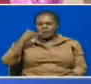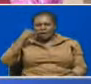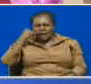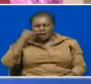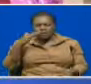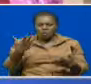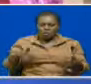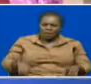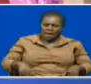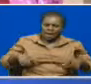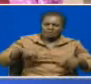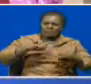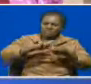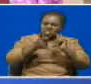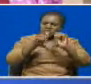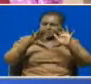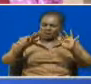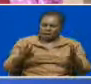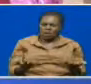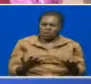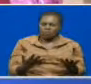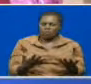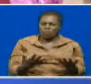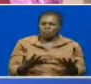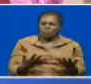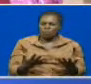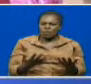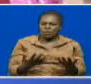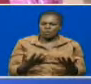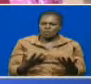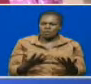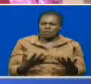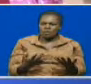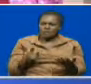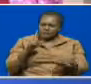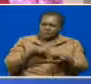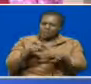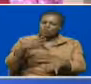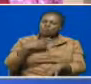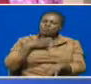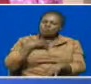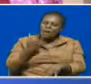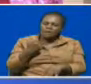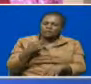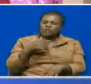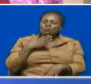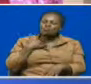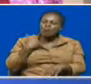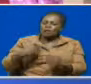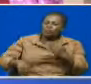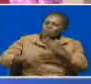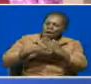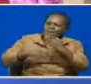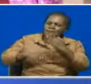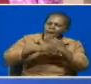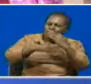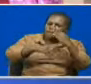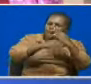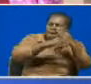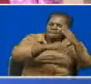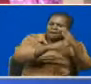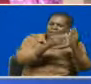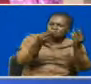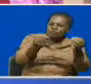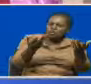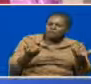of life, that even Ashley mentioned, that once you want, you'll want a better high, right?